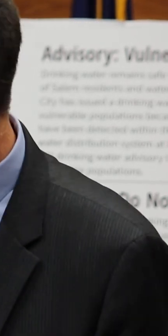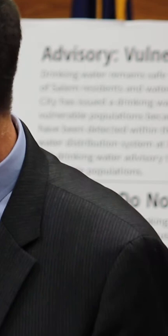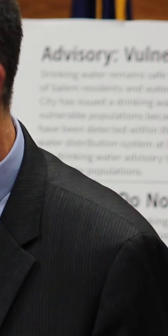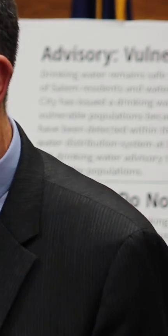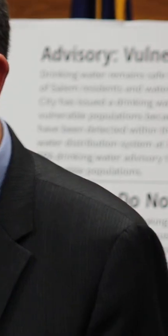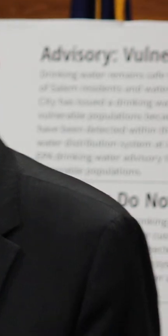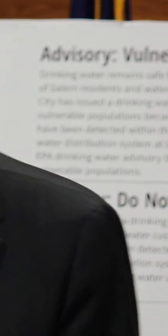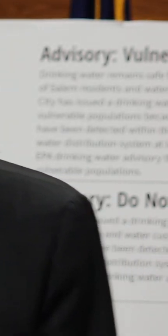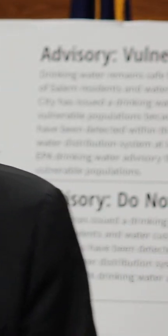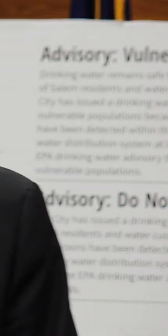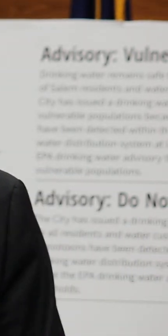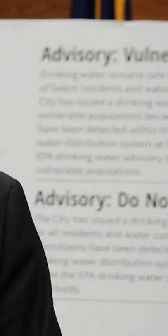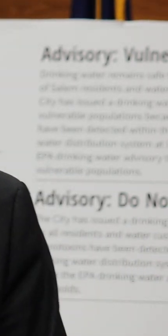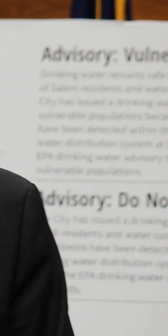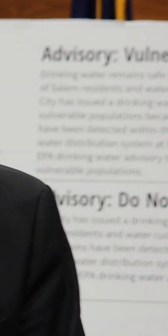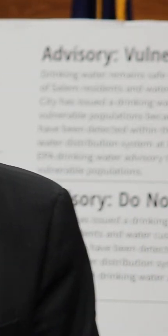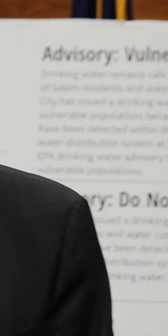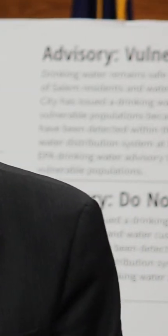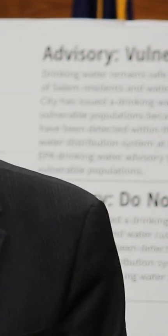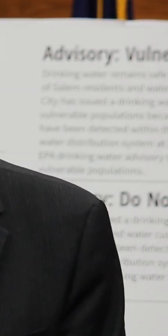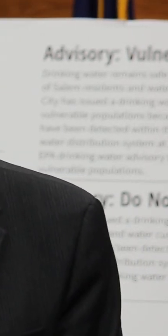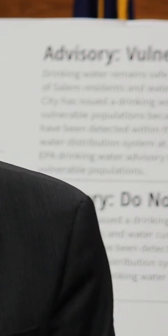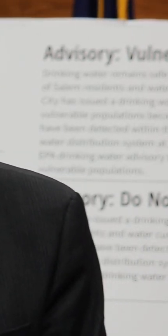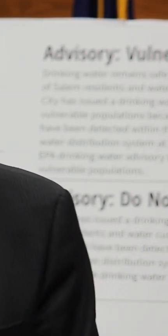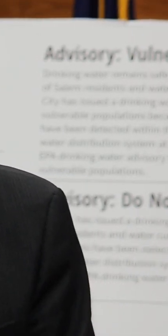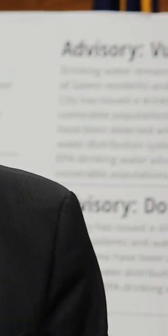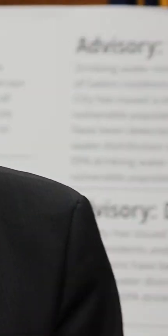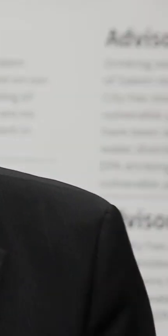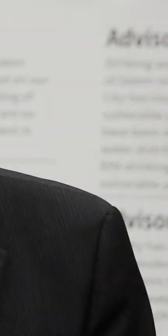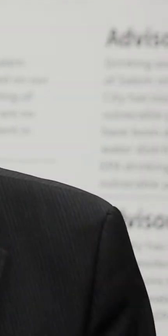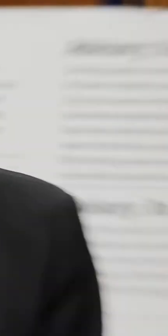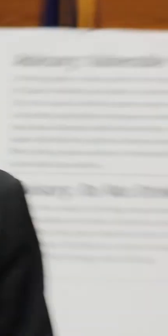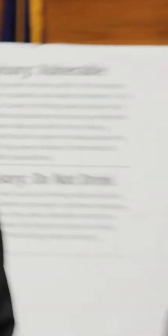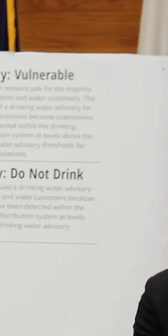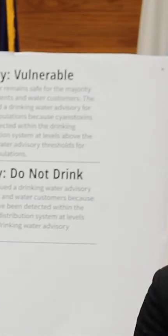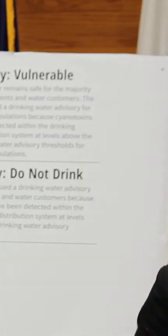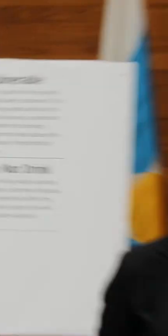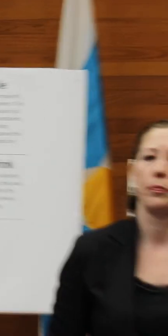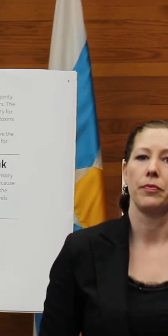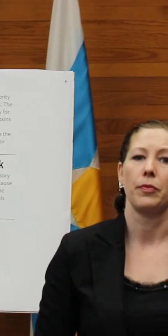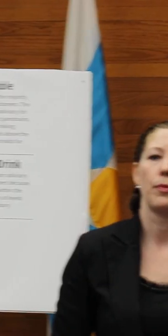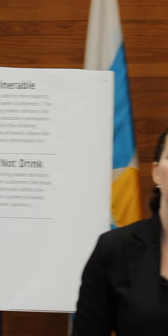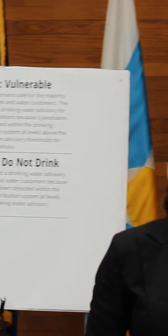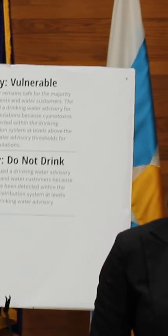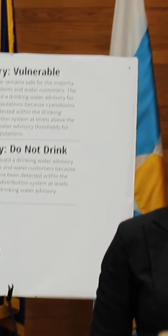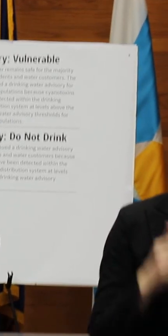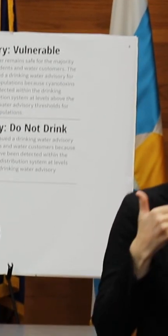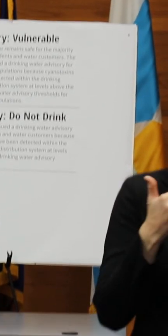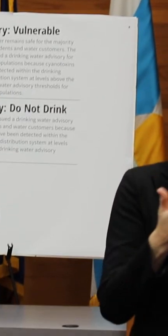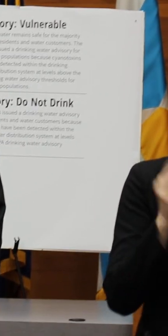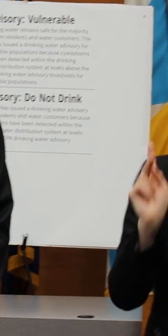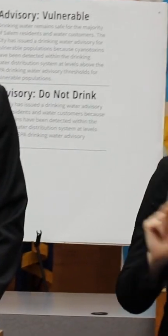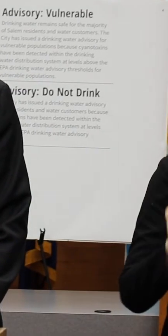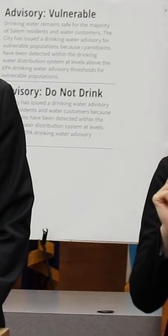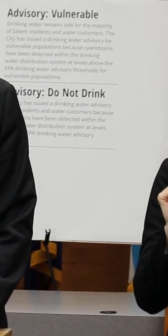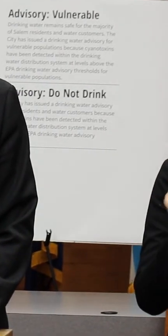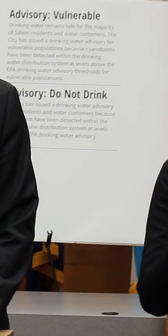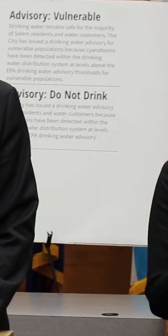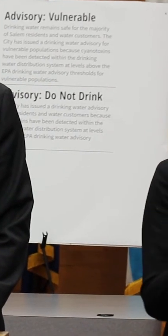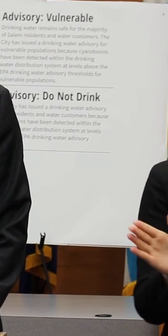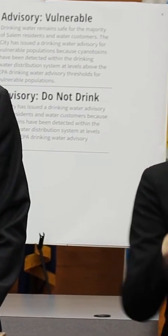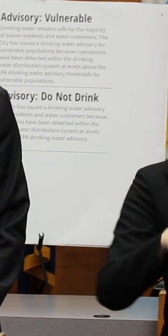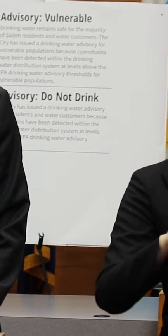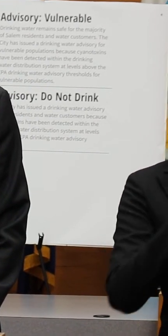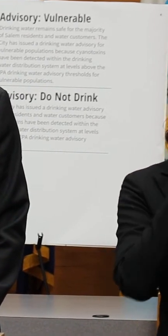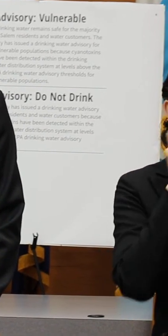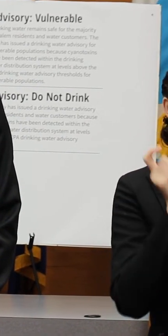see here behind me, and we'll be able to explain that later in the press conference, to help the public continue to